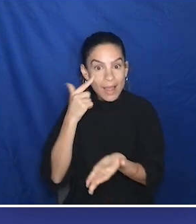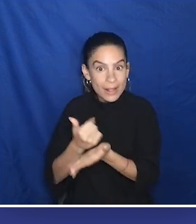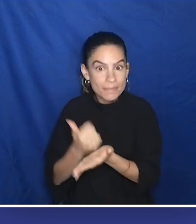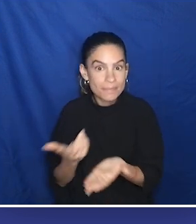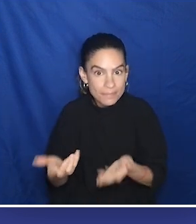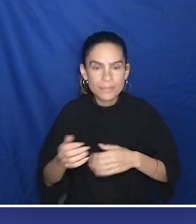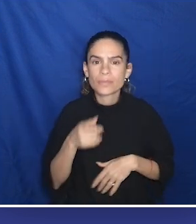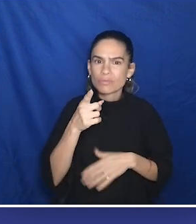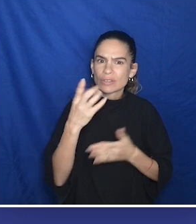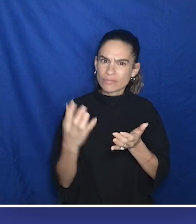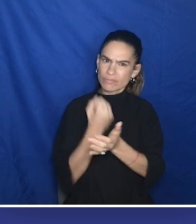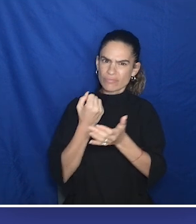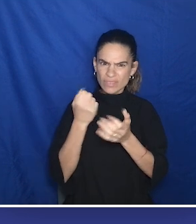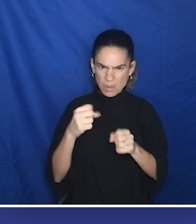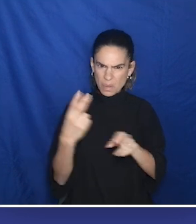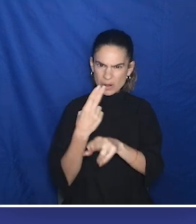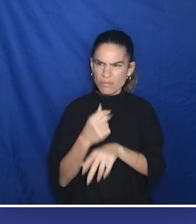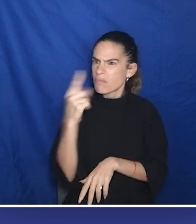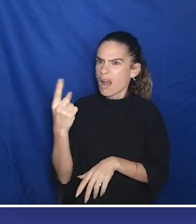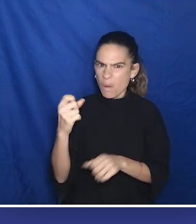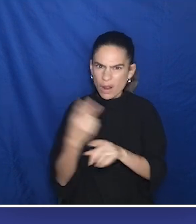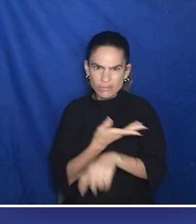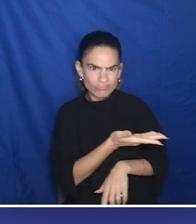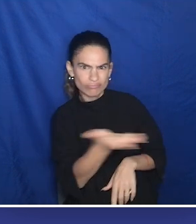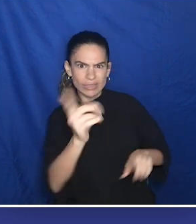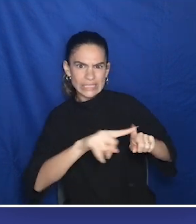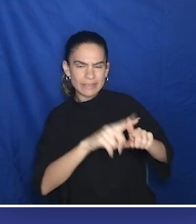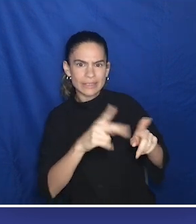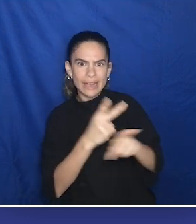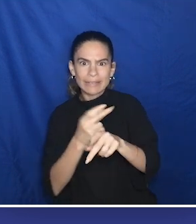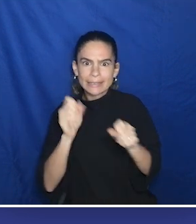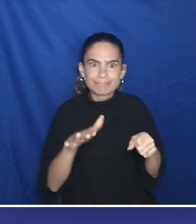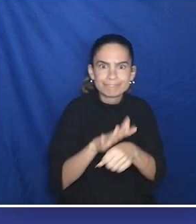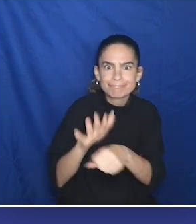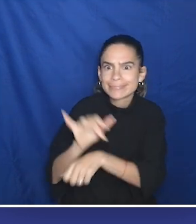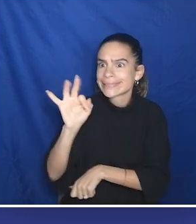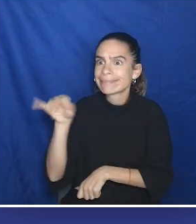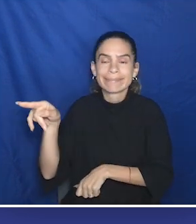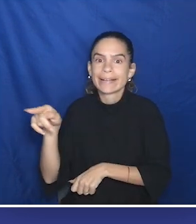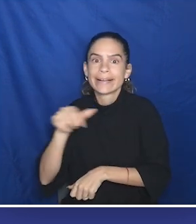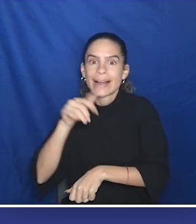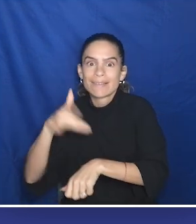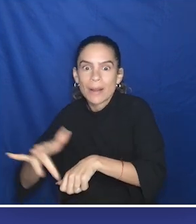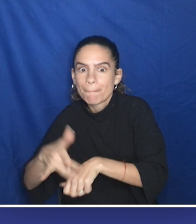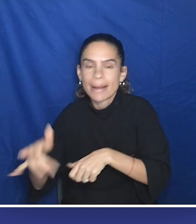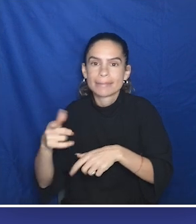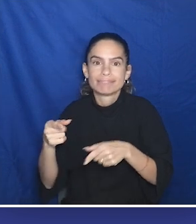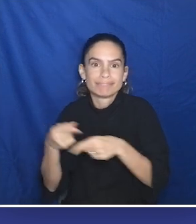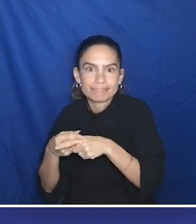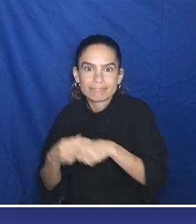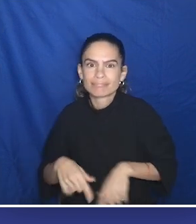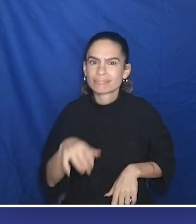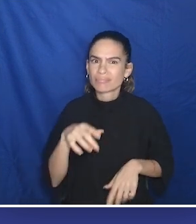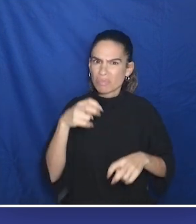for help. Use more than one caregiver to increase the chance of coverage if someone is not available for their shift.